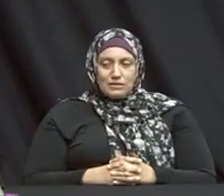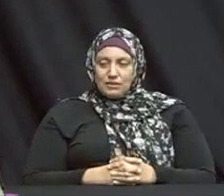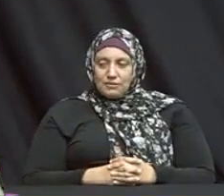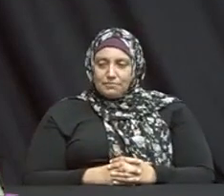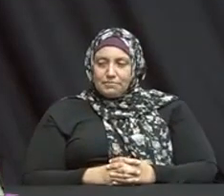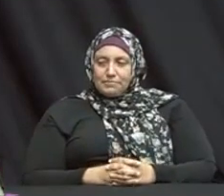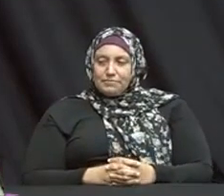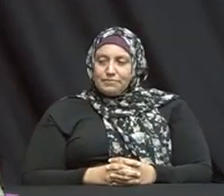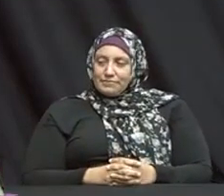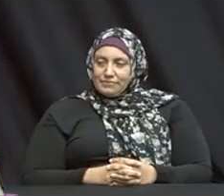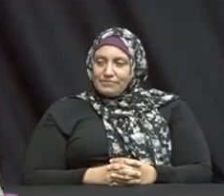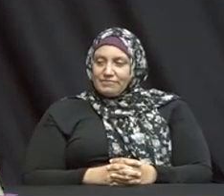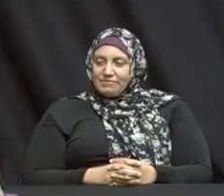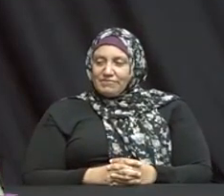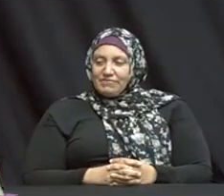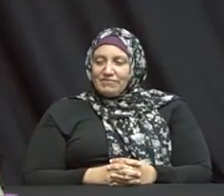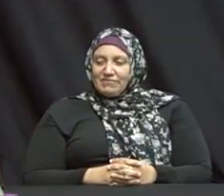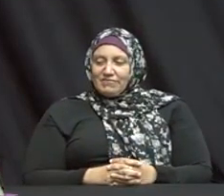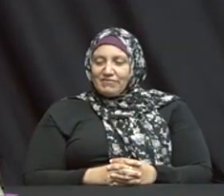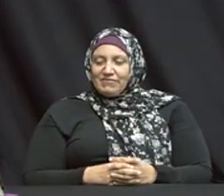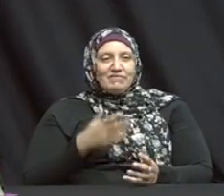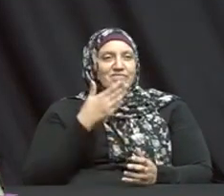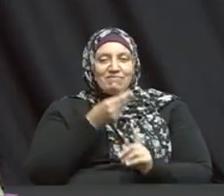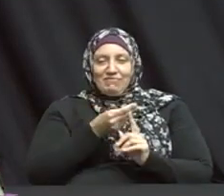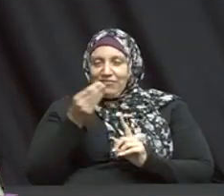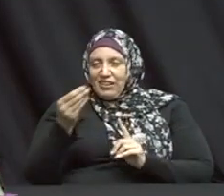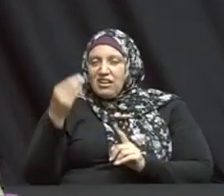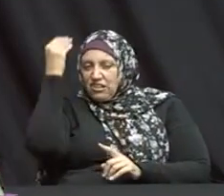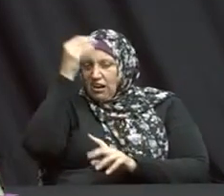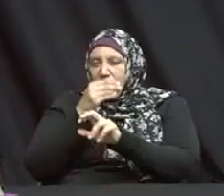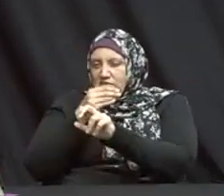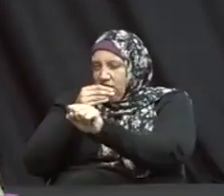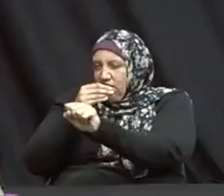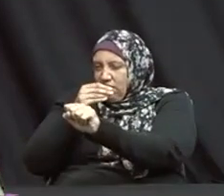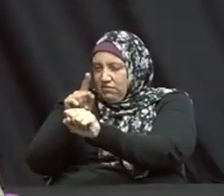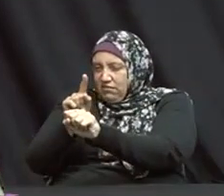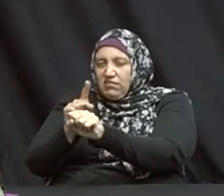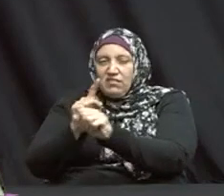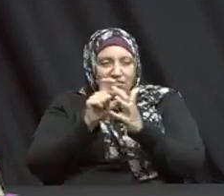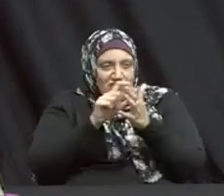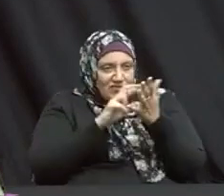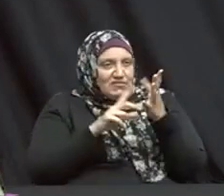inheritance. Thank you, Haji Dani. I'd love to go to Sheikh, but if I can just stay on you for a moment, if that's okay.